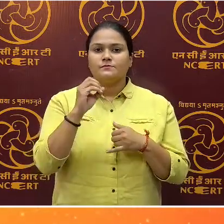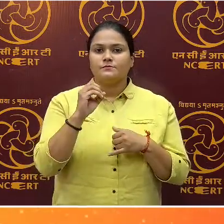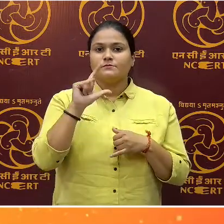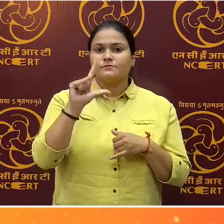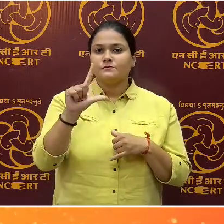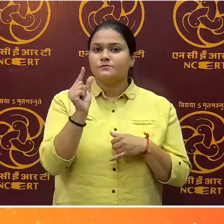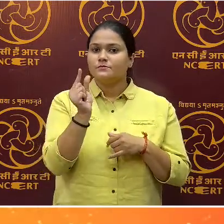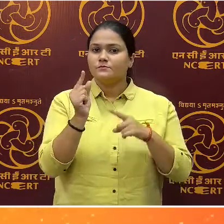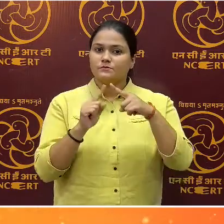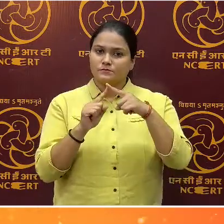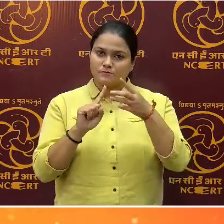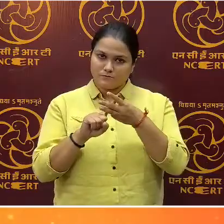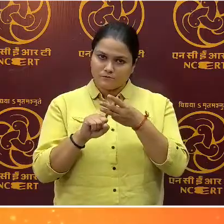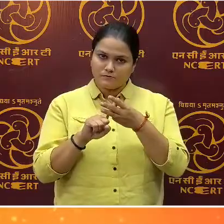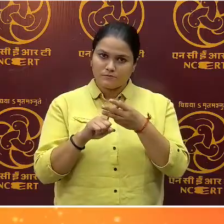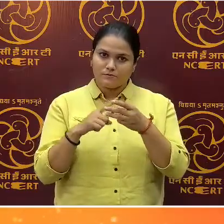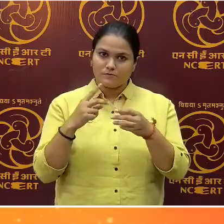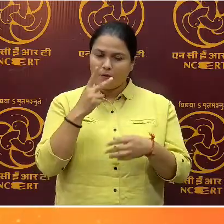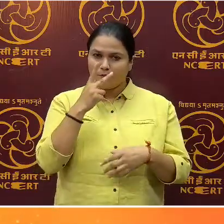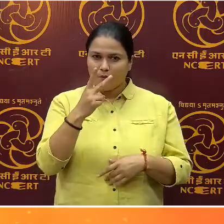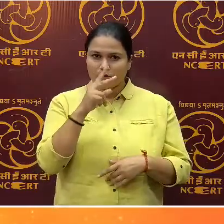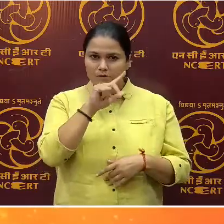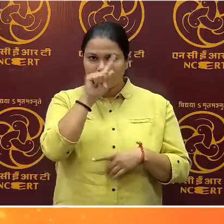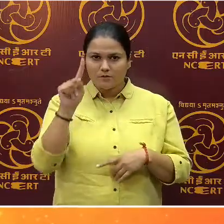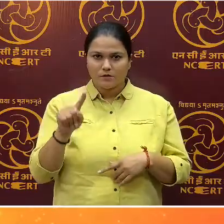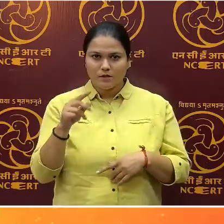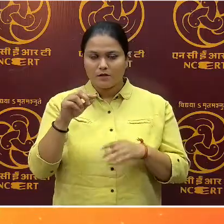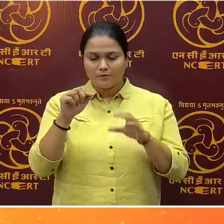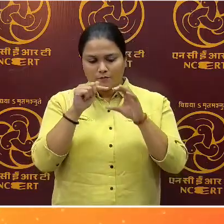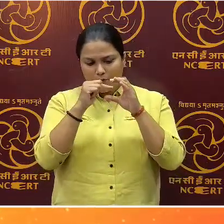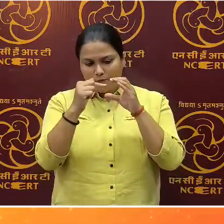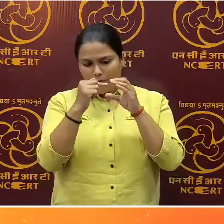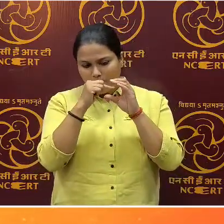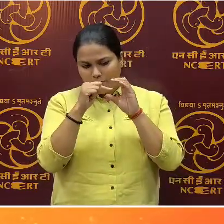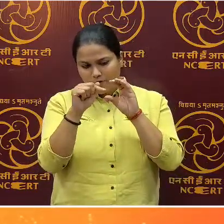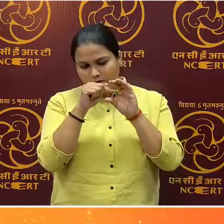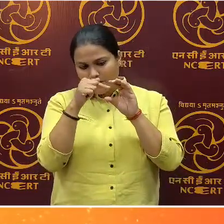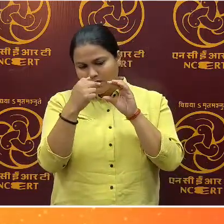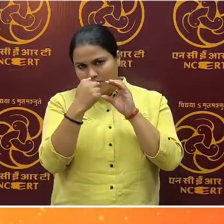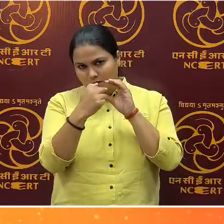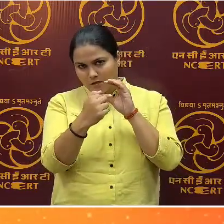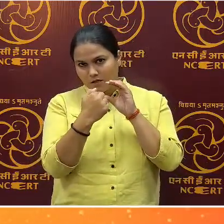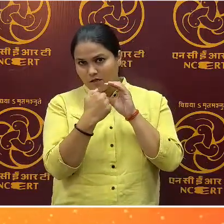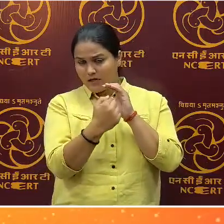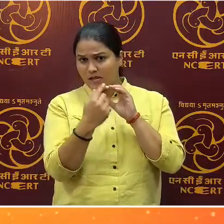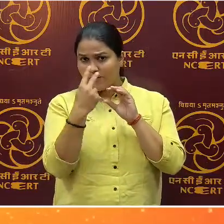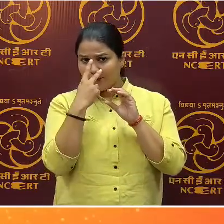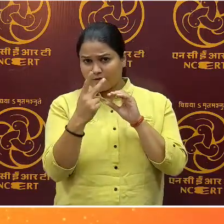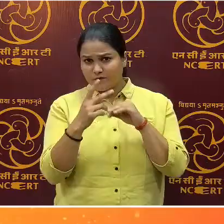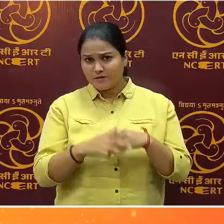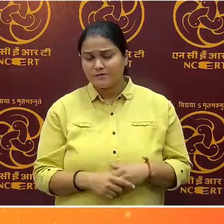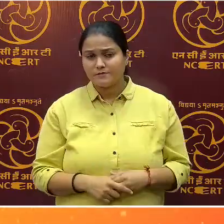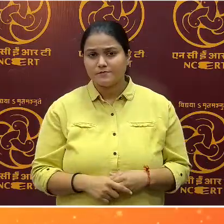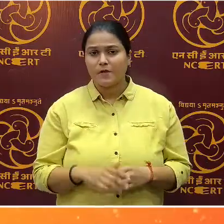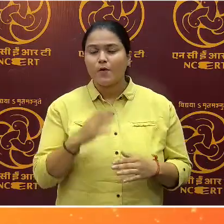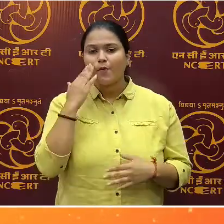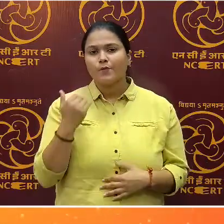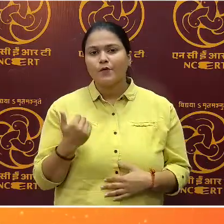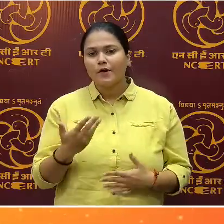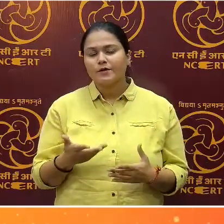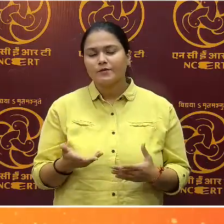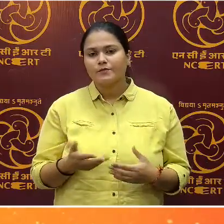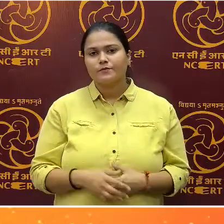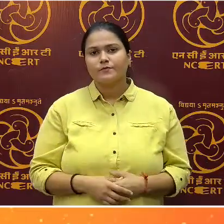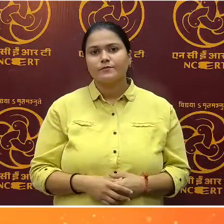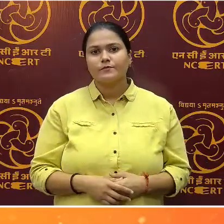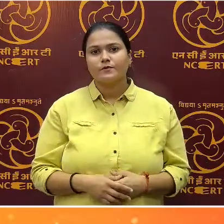that's really visible to you, there is a layer of solute right at the bottom. Yes, ma'am. Now why is that layer formed?